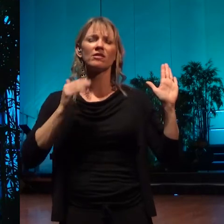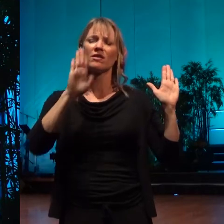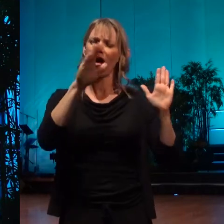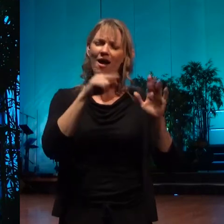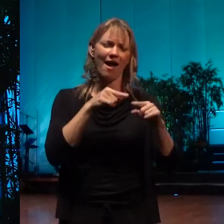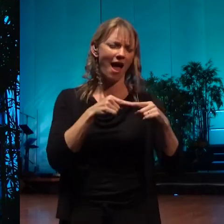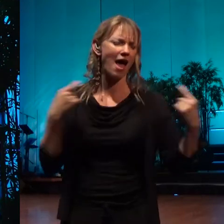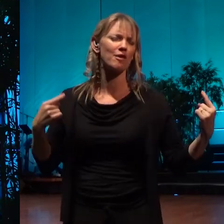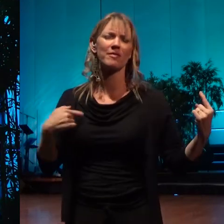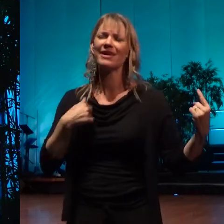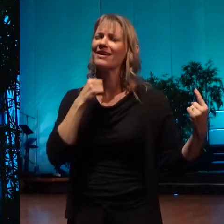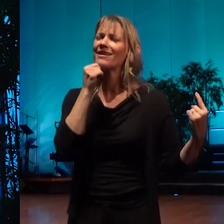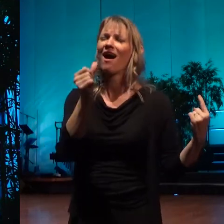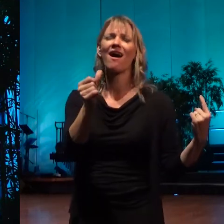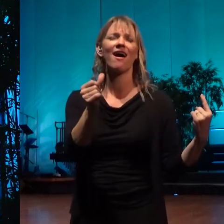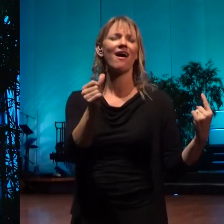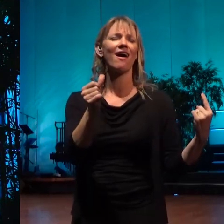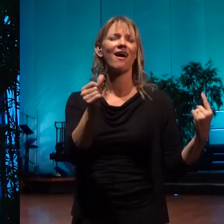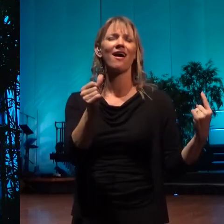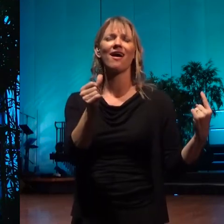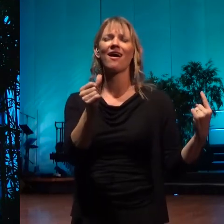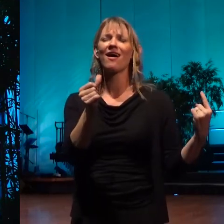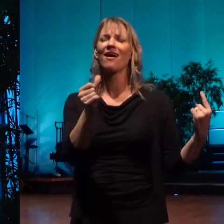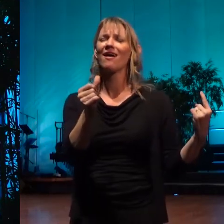I'm not your enemy.